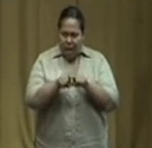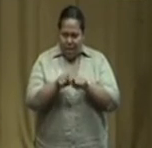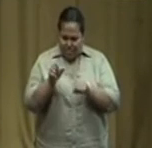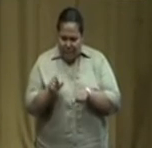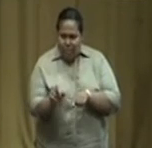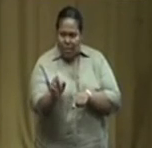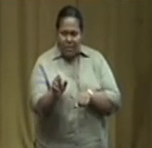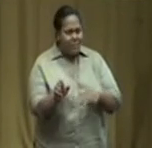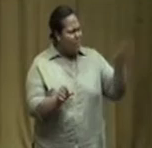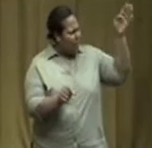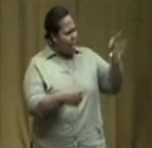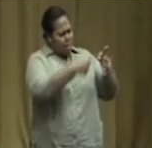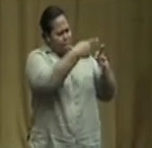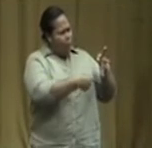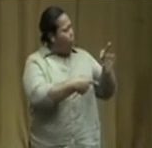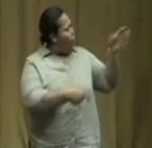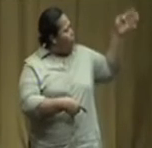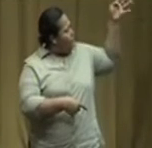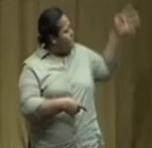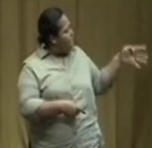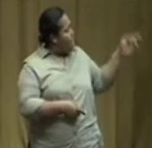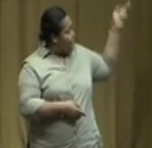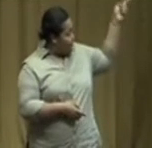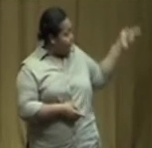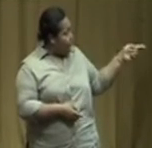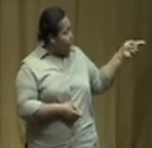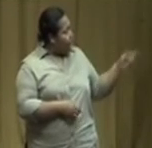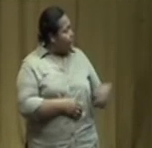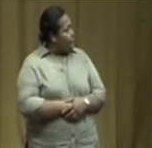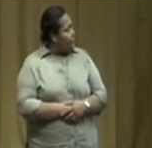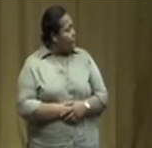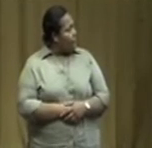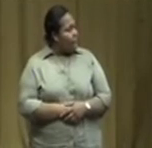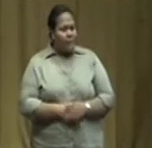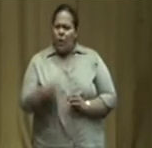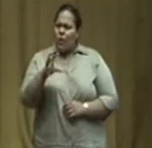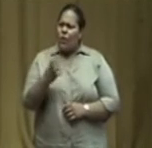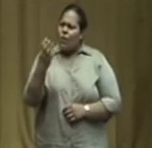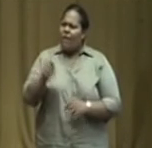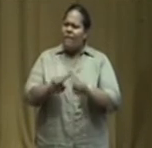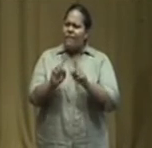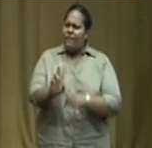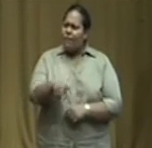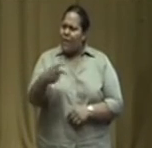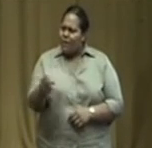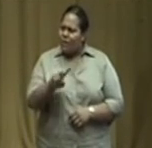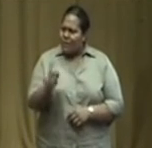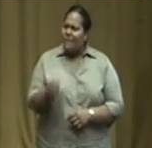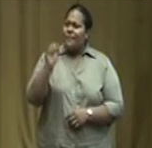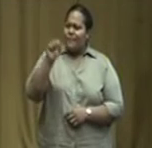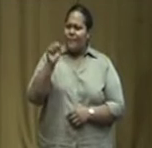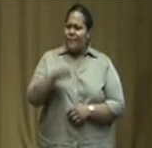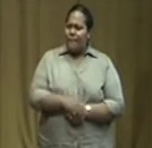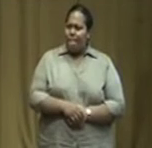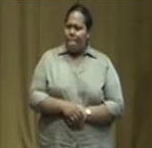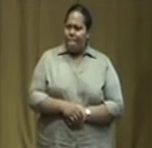And the learning pathway is made up from a sequence of subpages. In this particular case, the overview is provided. There's